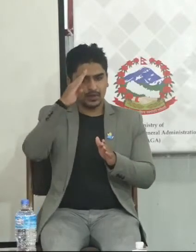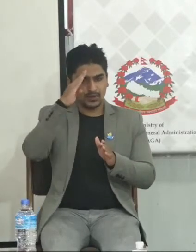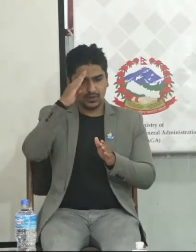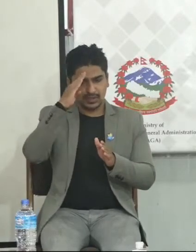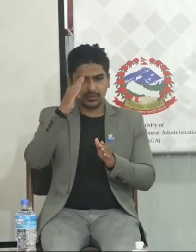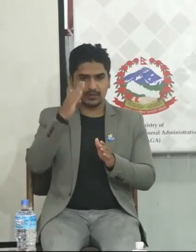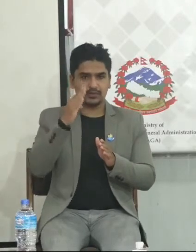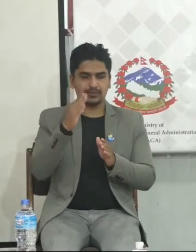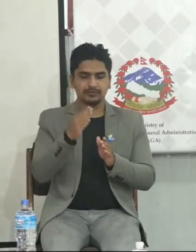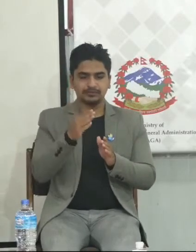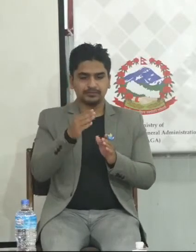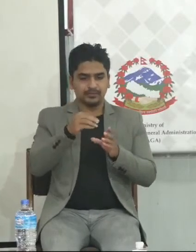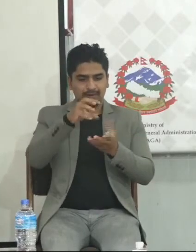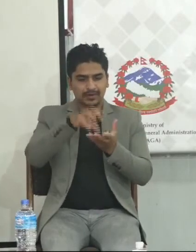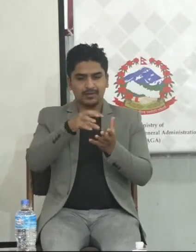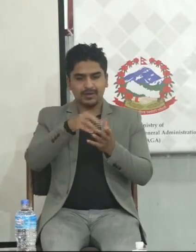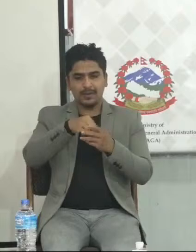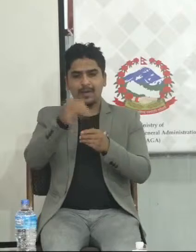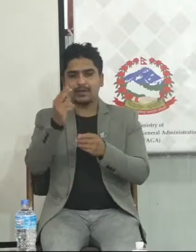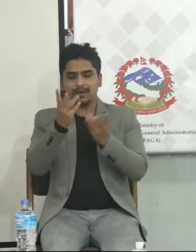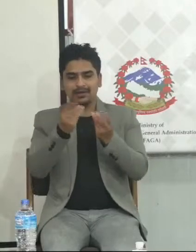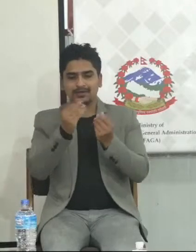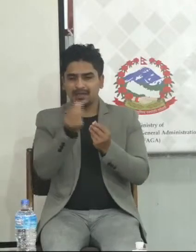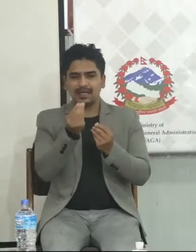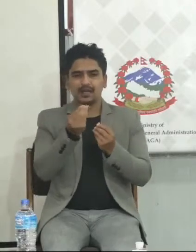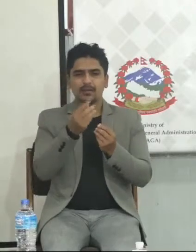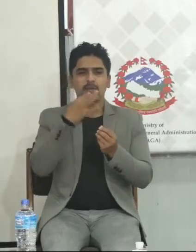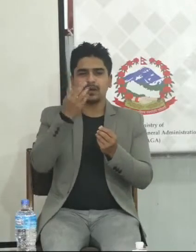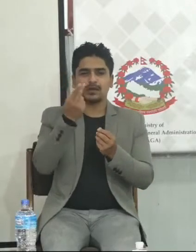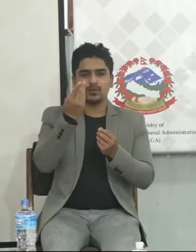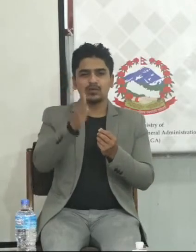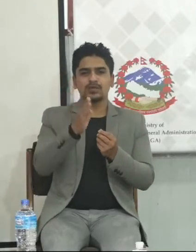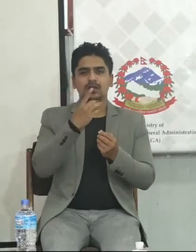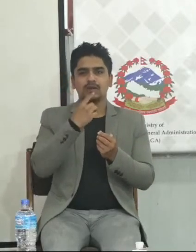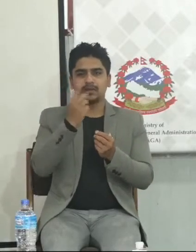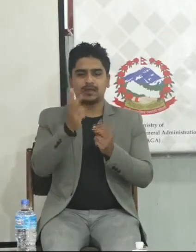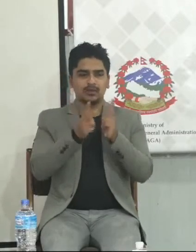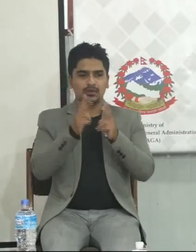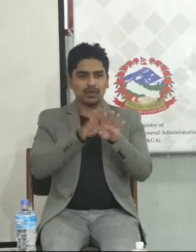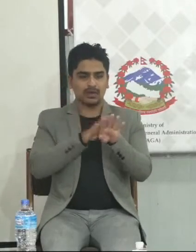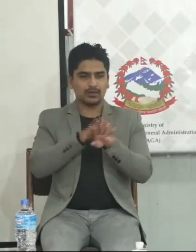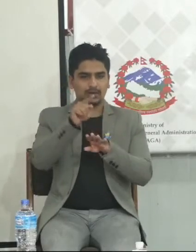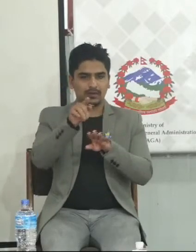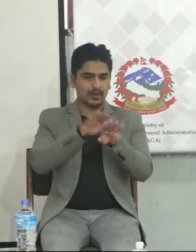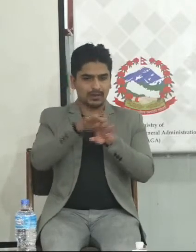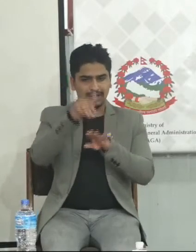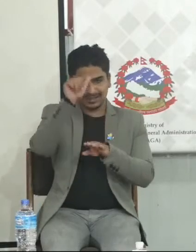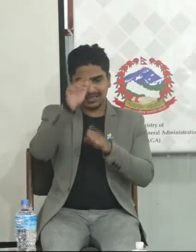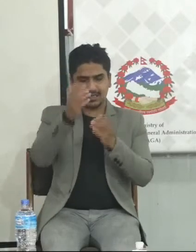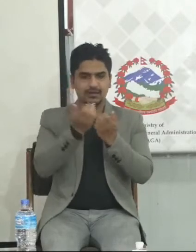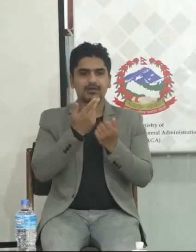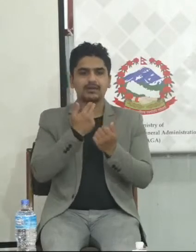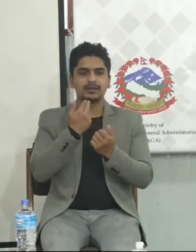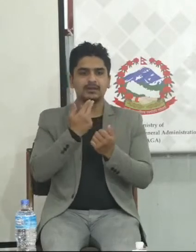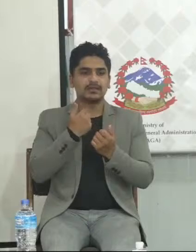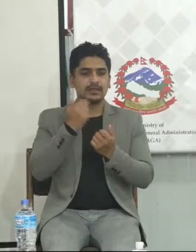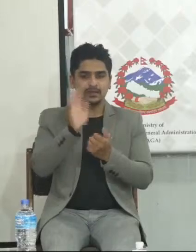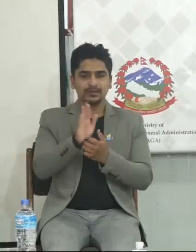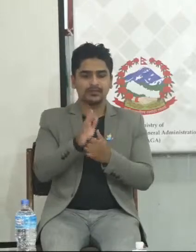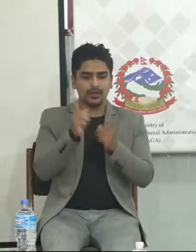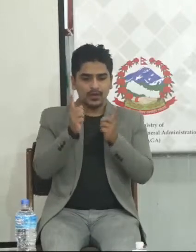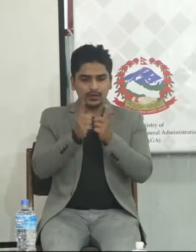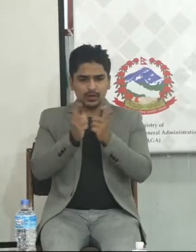can I can inform something, even though I'm a little bit not the directly government representative. What I can